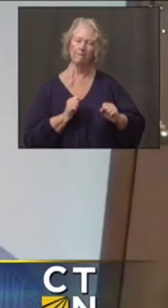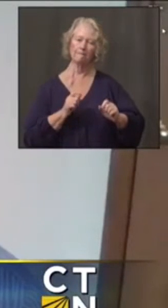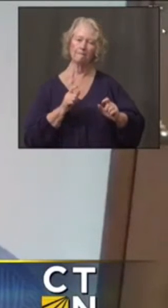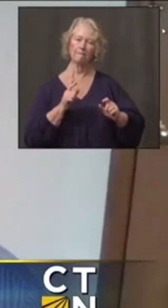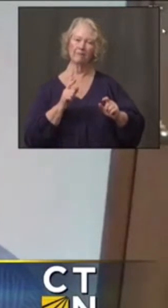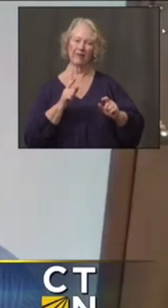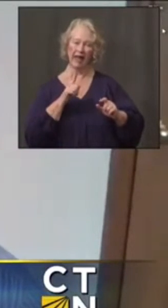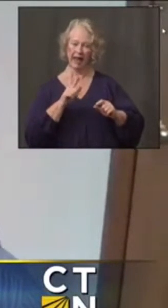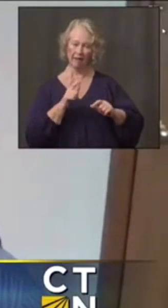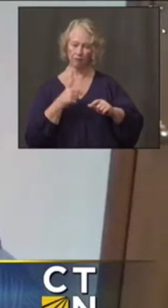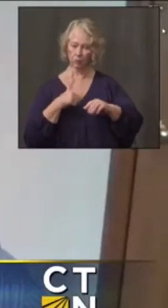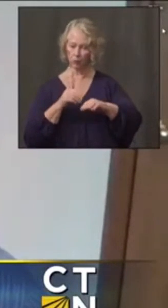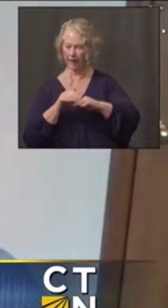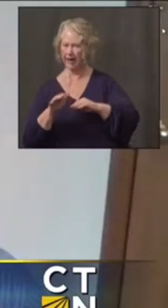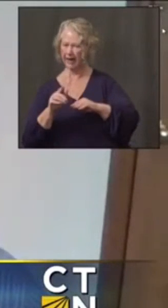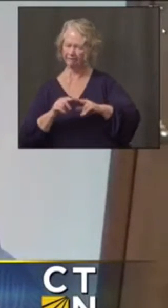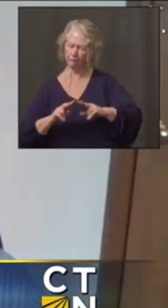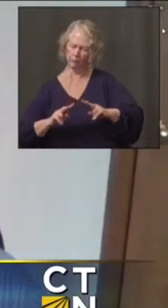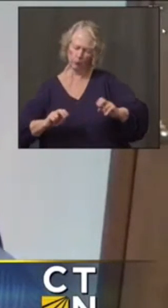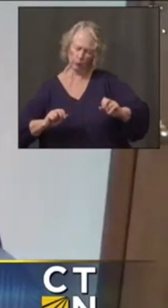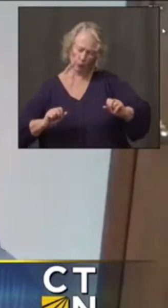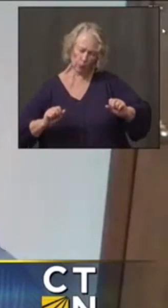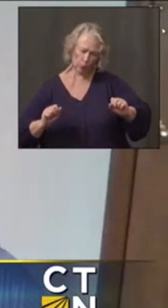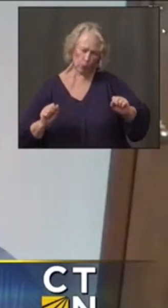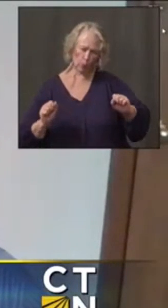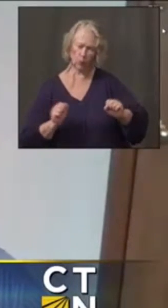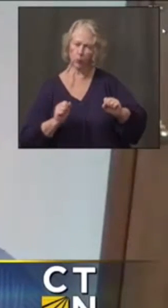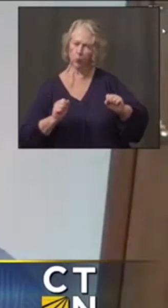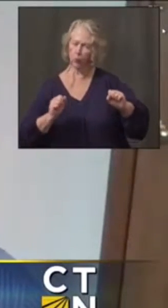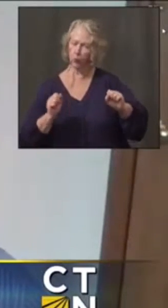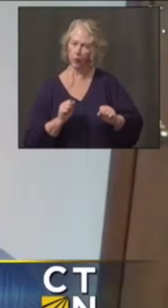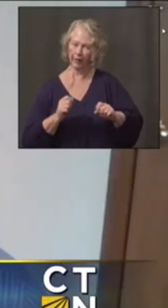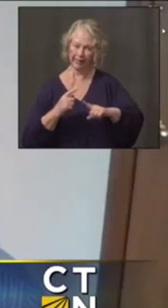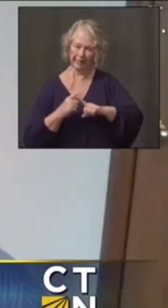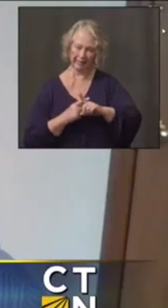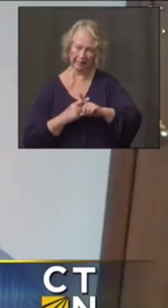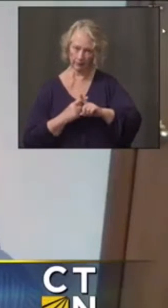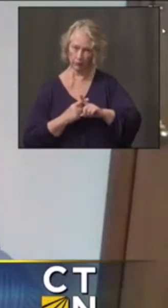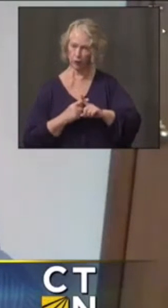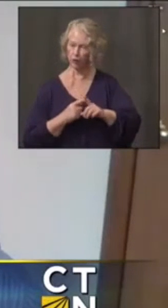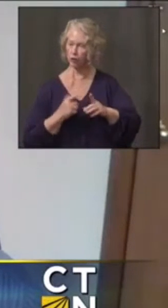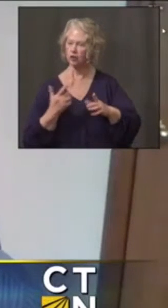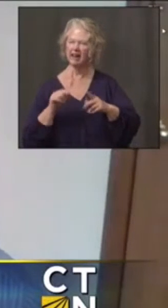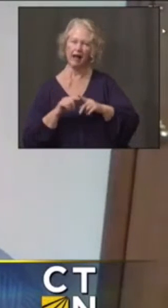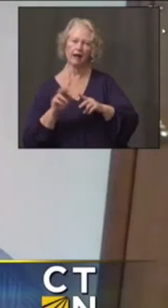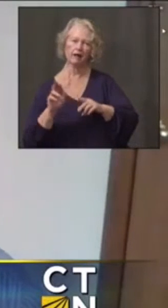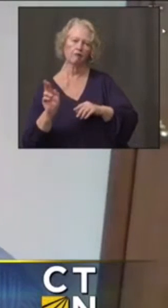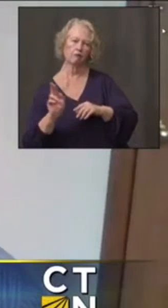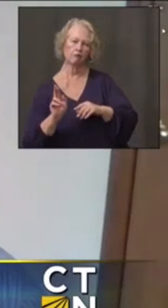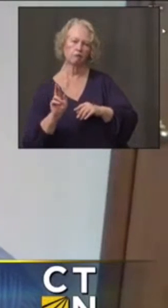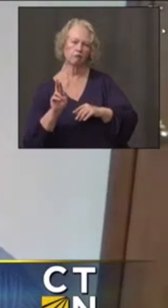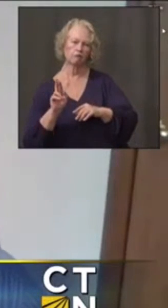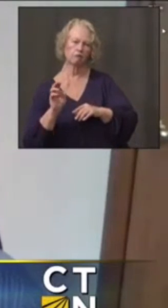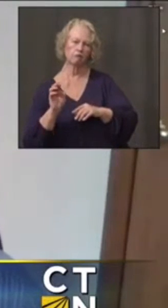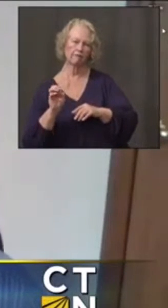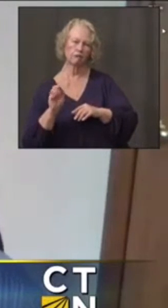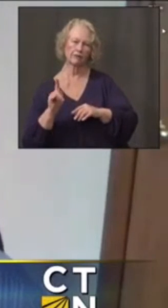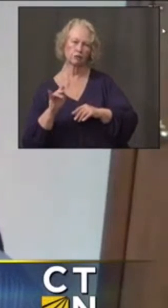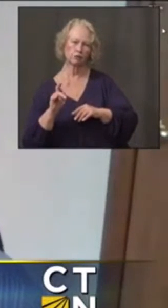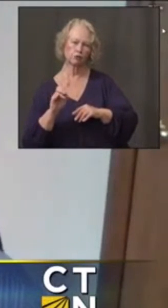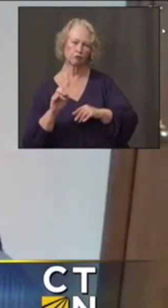sub-freezing temperatures. Then there will be a short term of stability, perhaps at refrigerated temperatures. And that's going